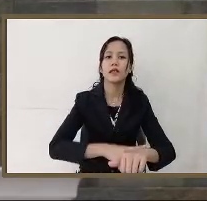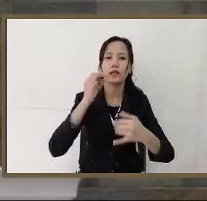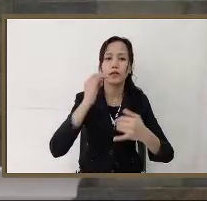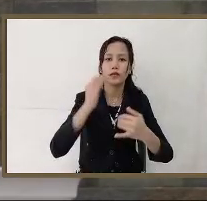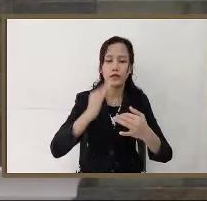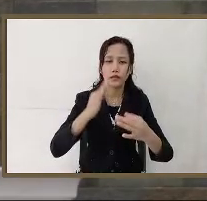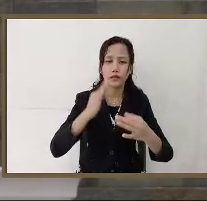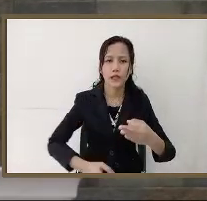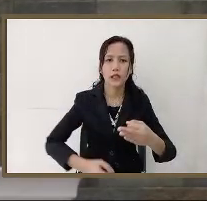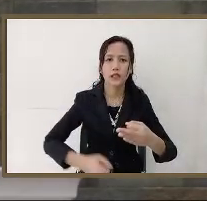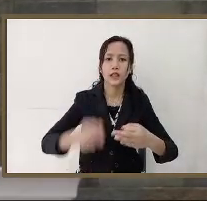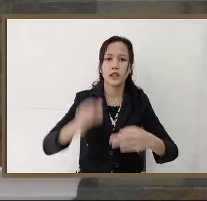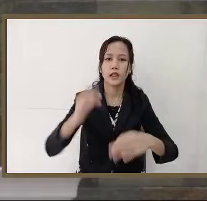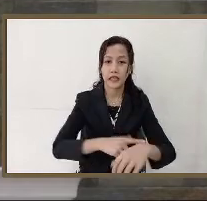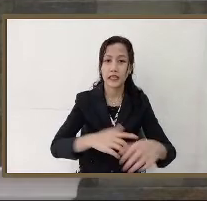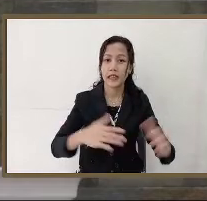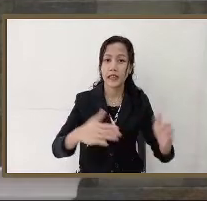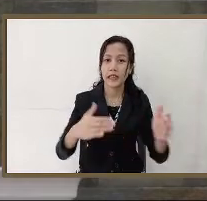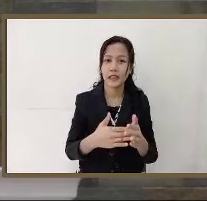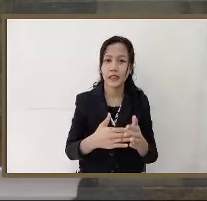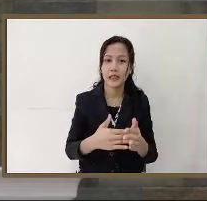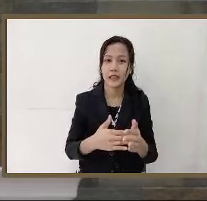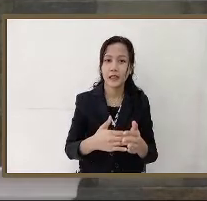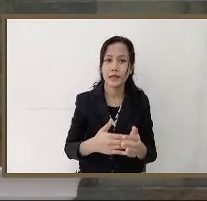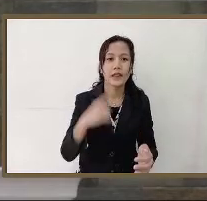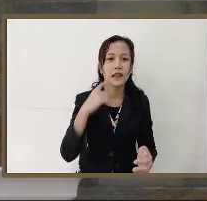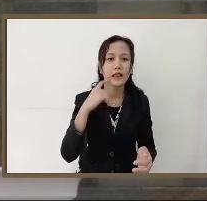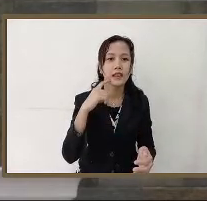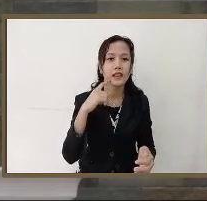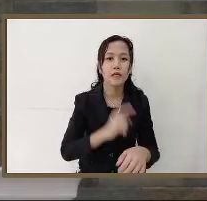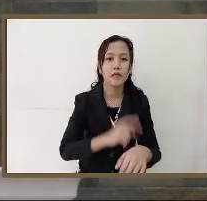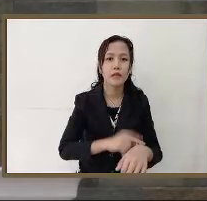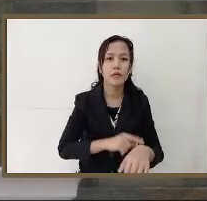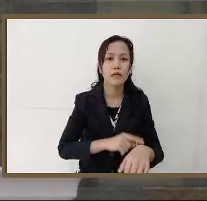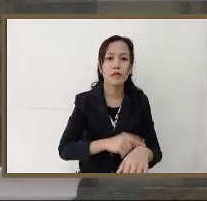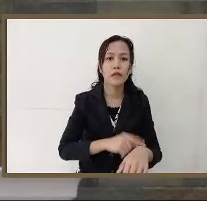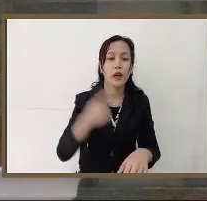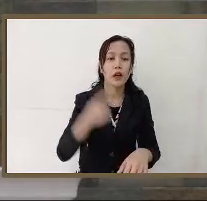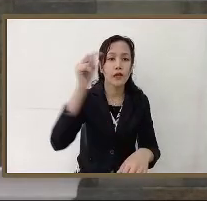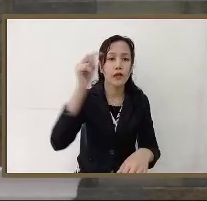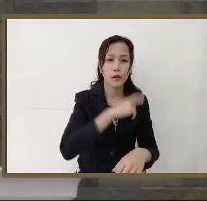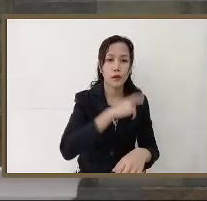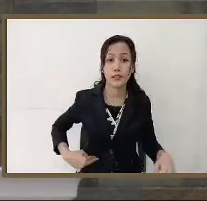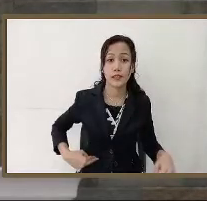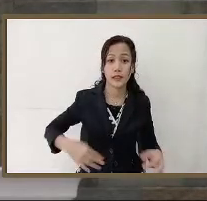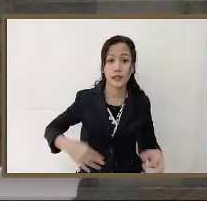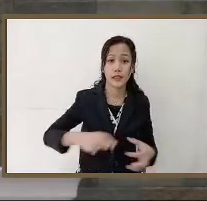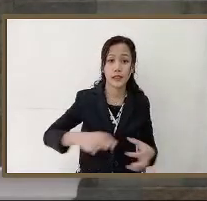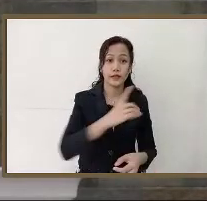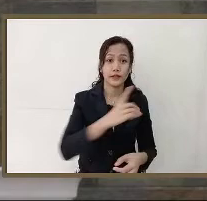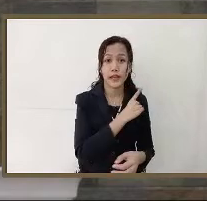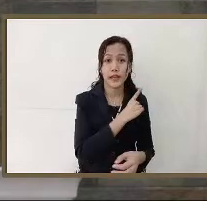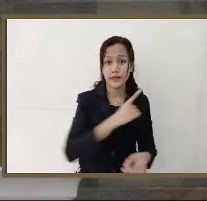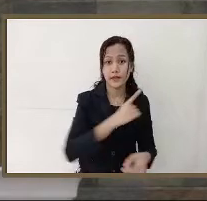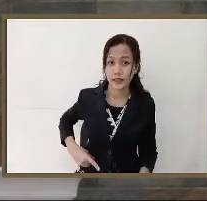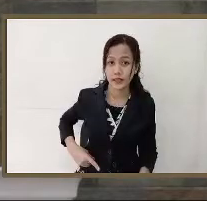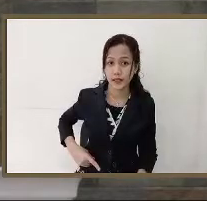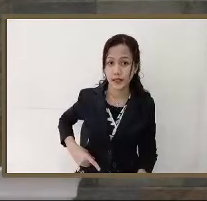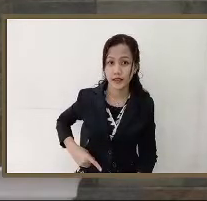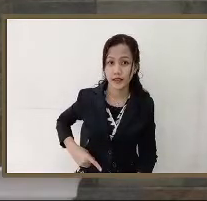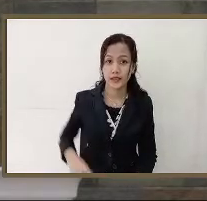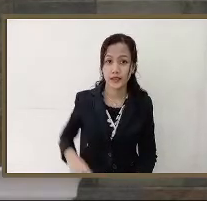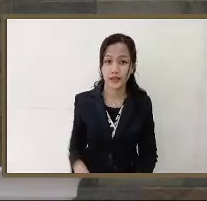at tinutukoy po na periods po dito is the reign of King David. It is the reign of King David.